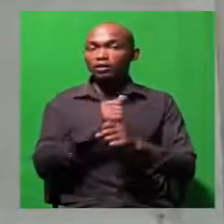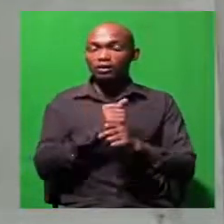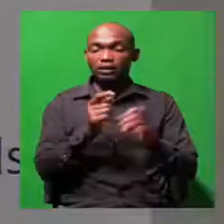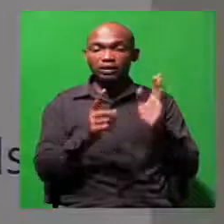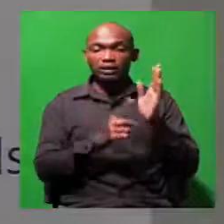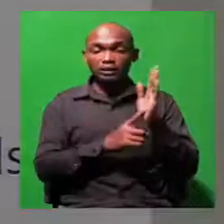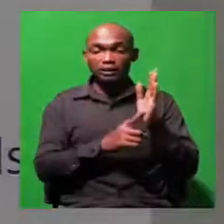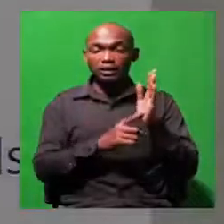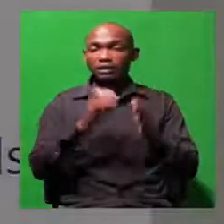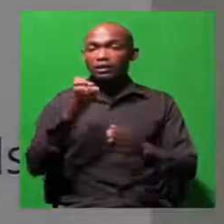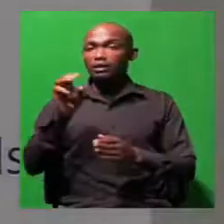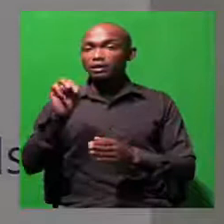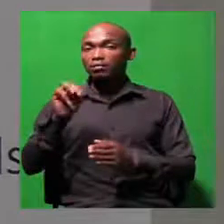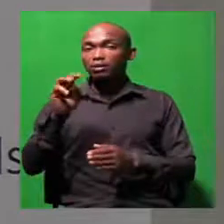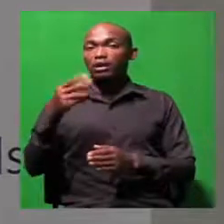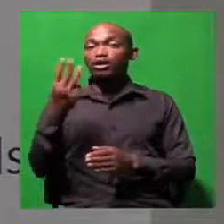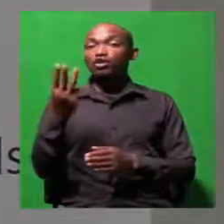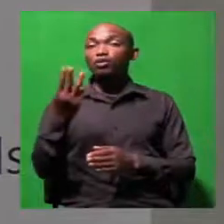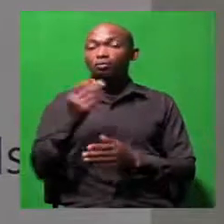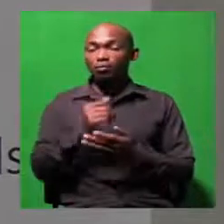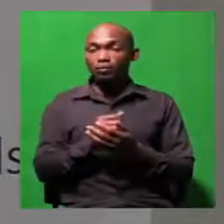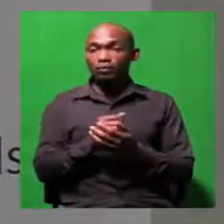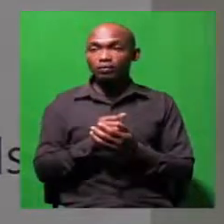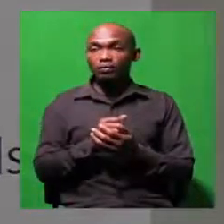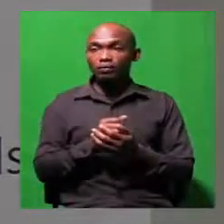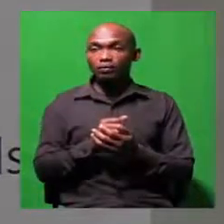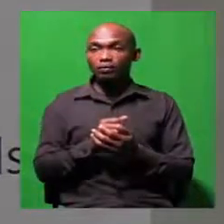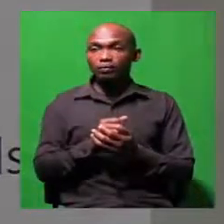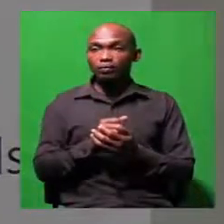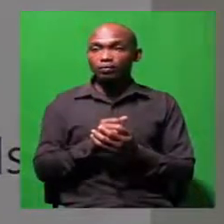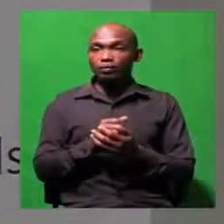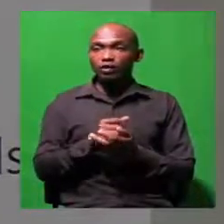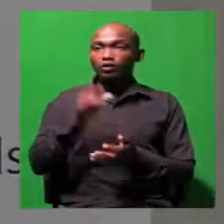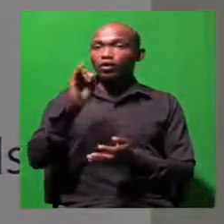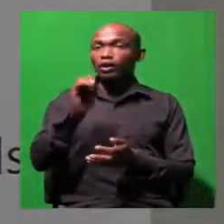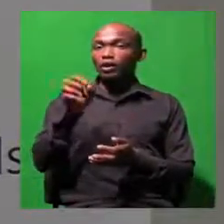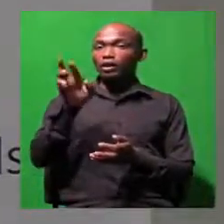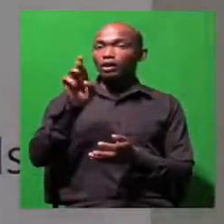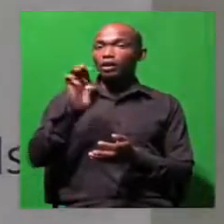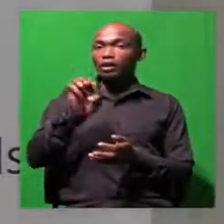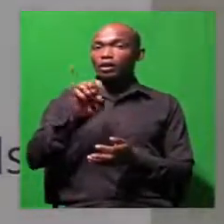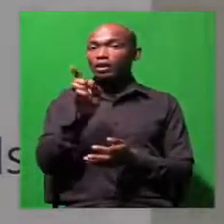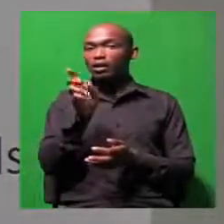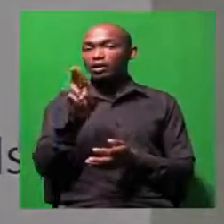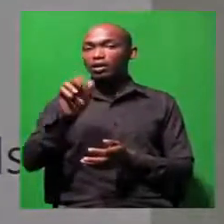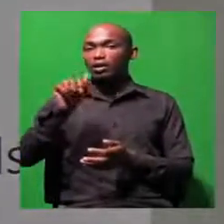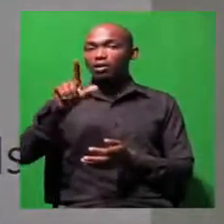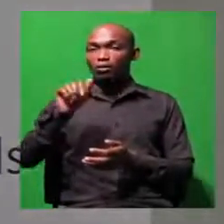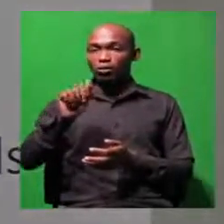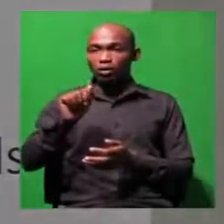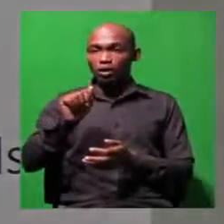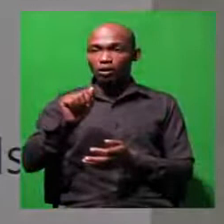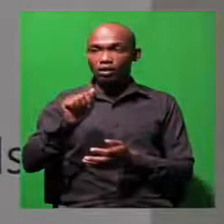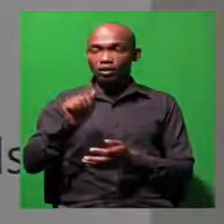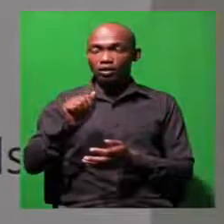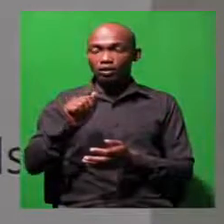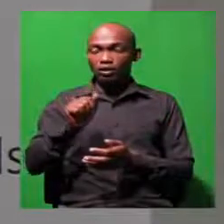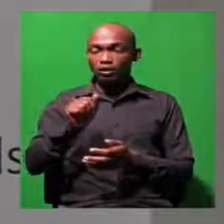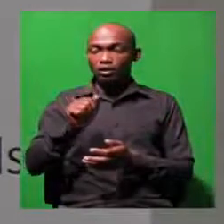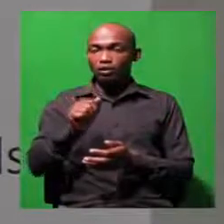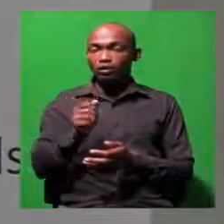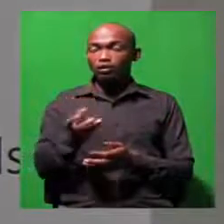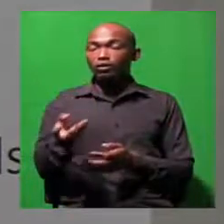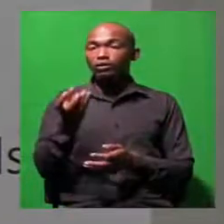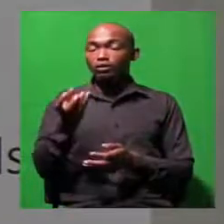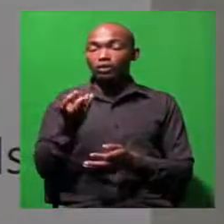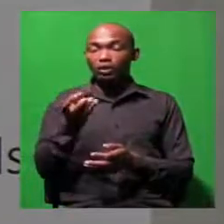was 50 centimeter cube. Then with irregular solid, we have